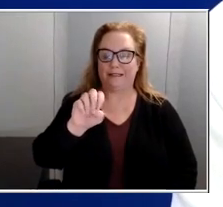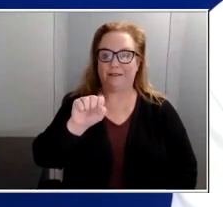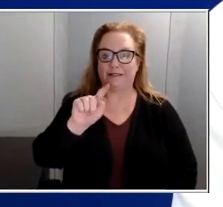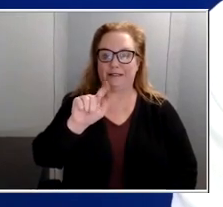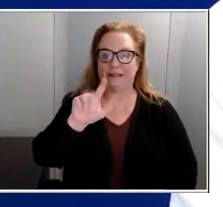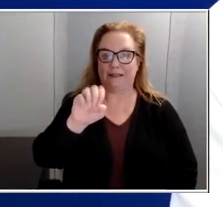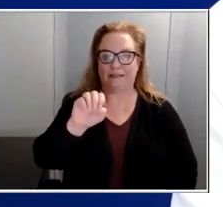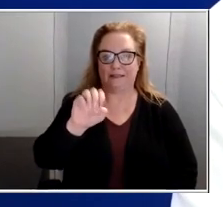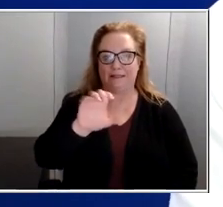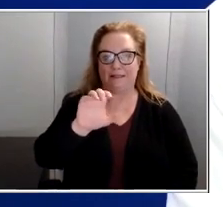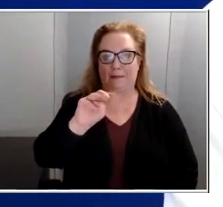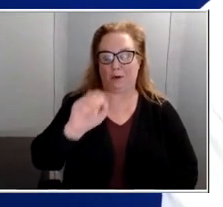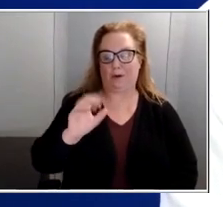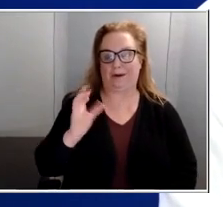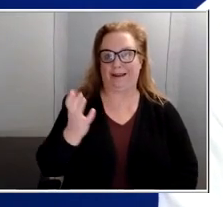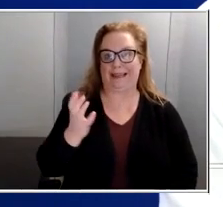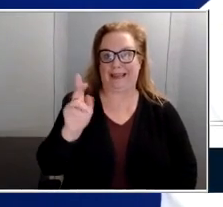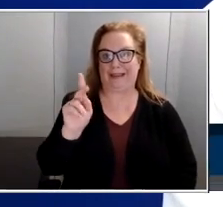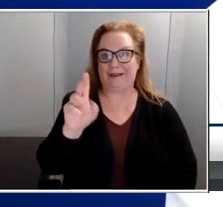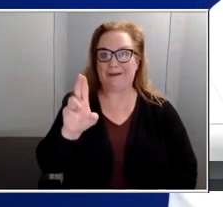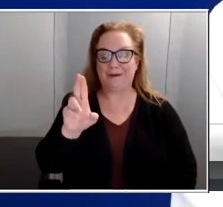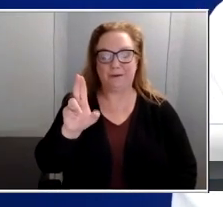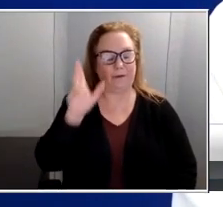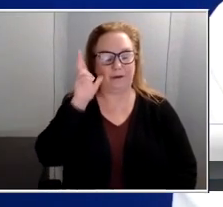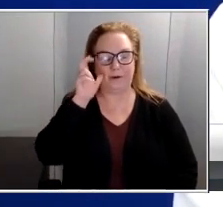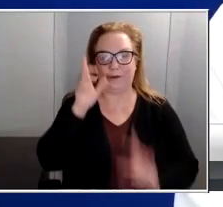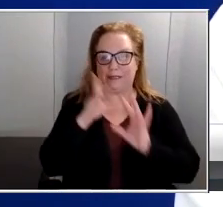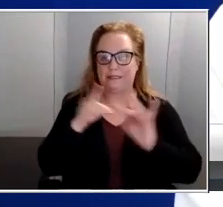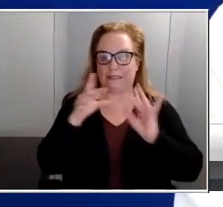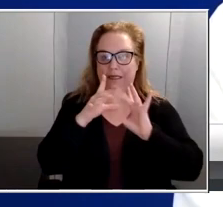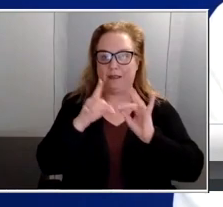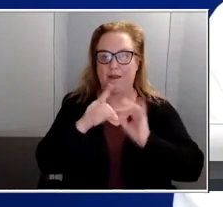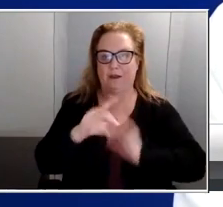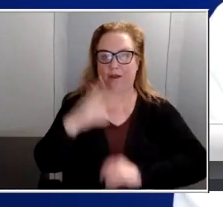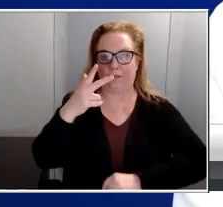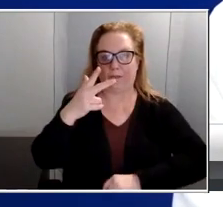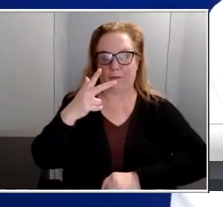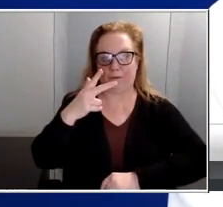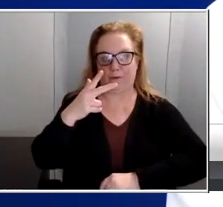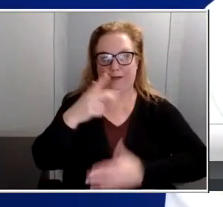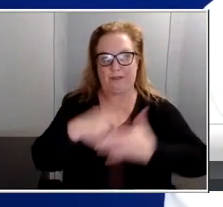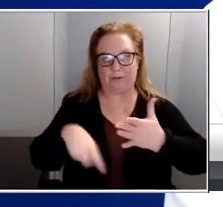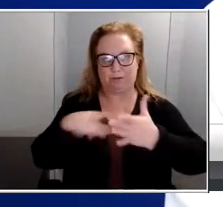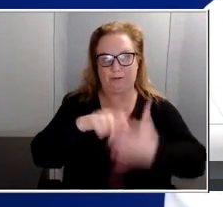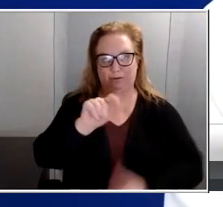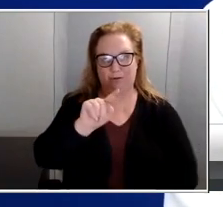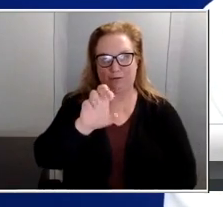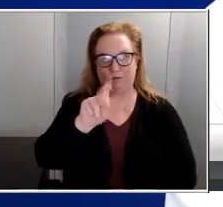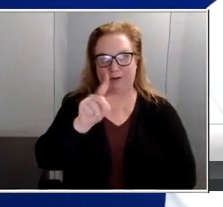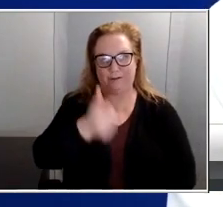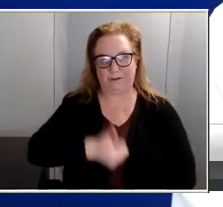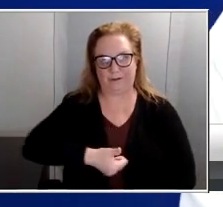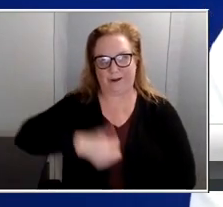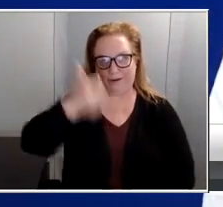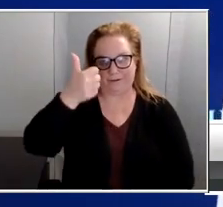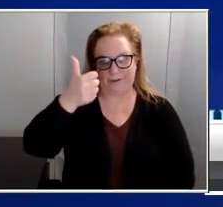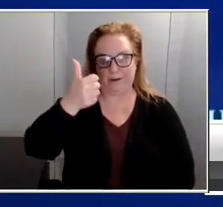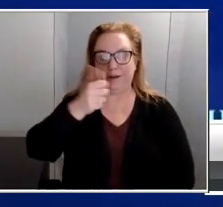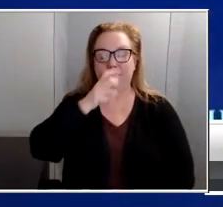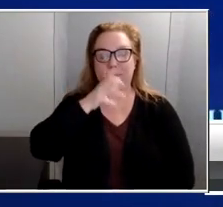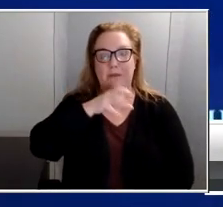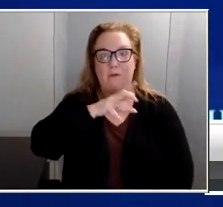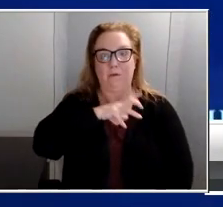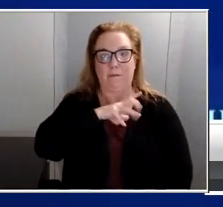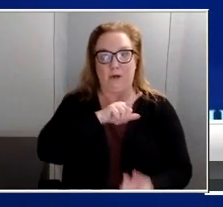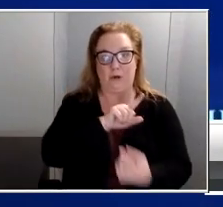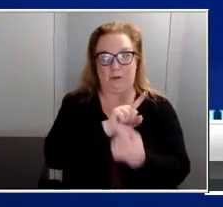of Kansas Health System. We've all heard the saying, three strikes and you're out. But for the woman you're about to meet, 3 years